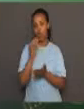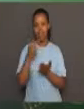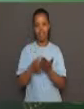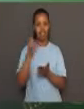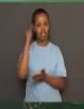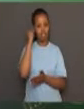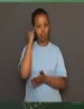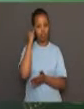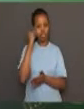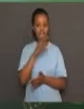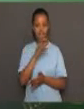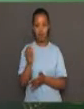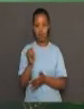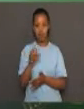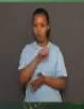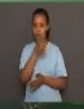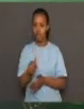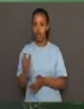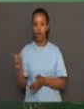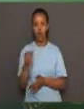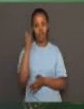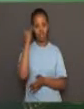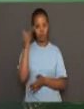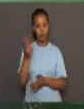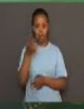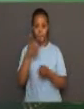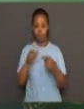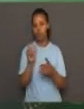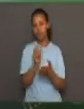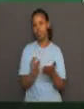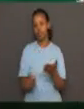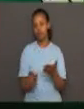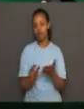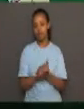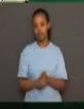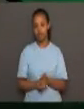this. Write down any ideas you can come up with.